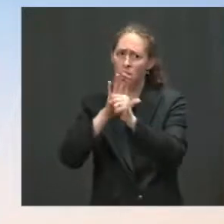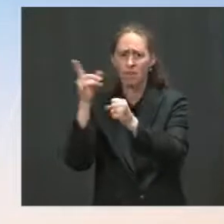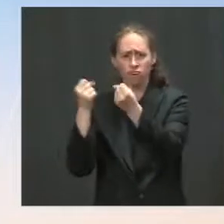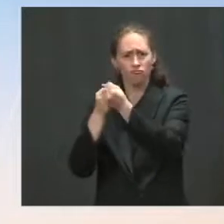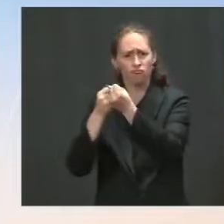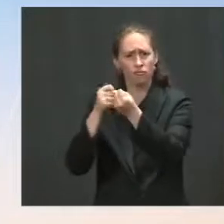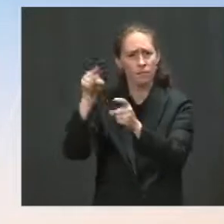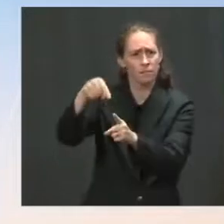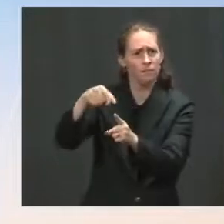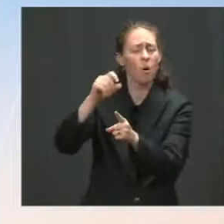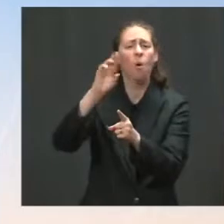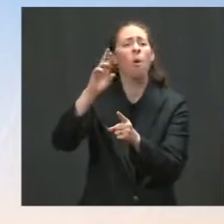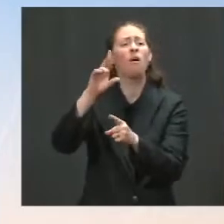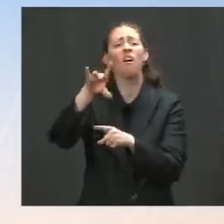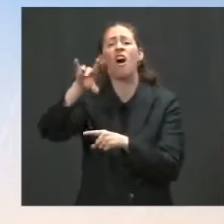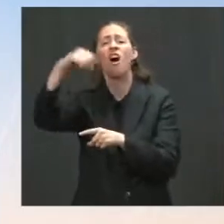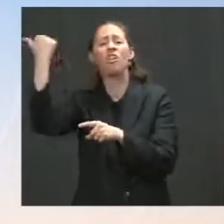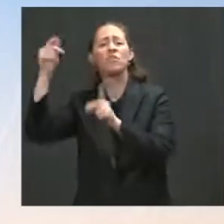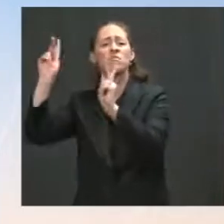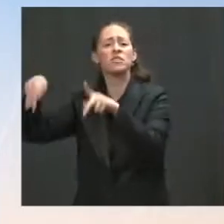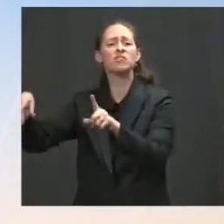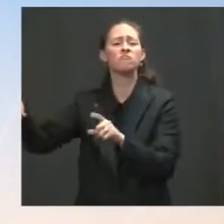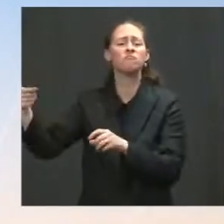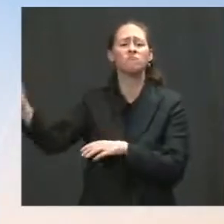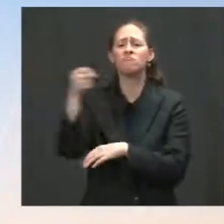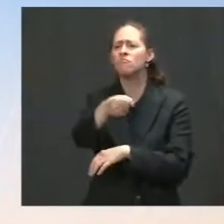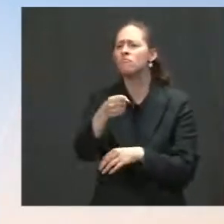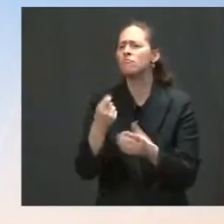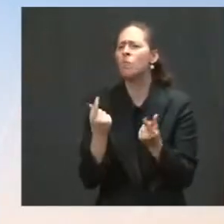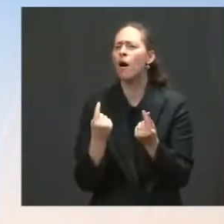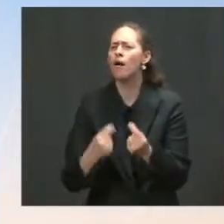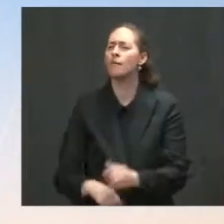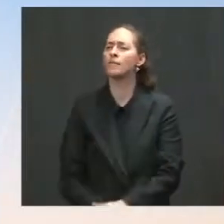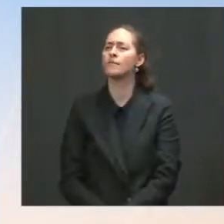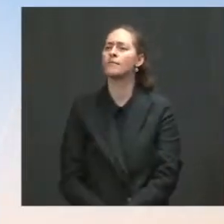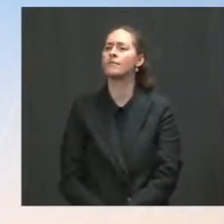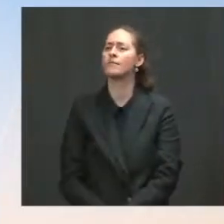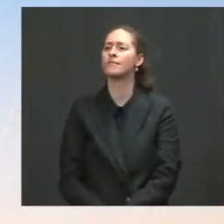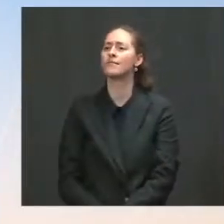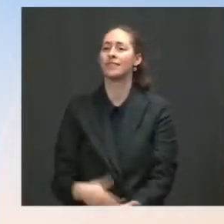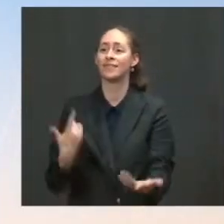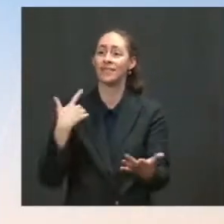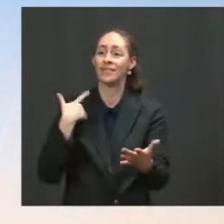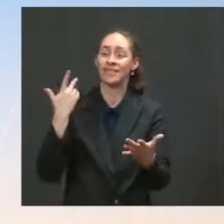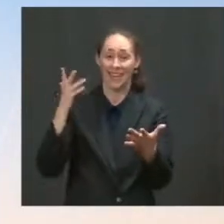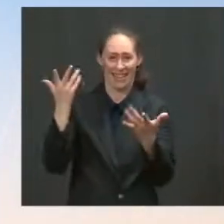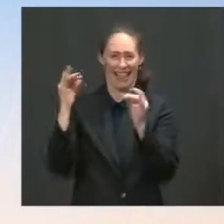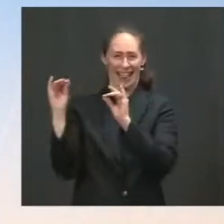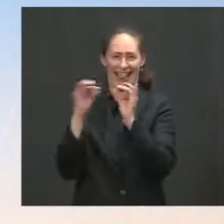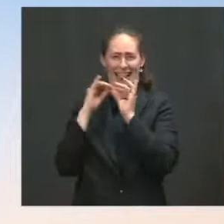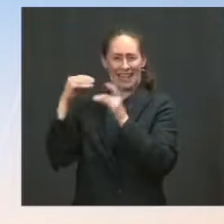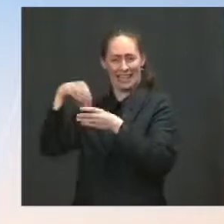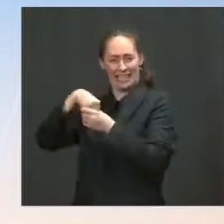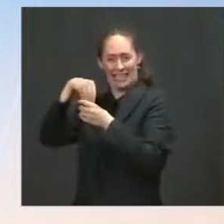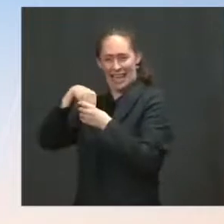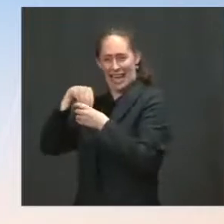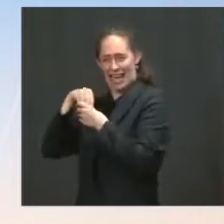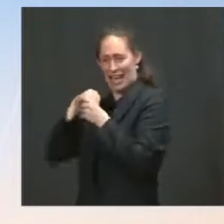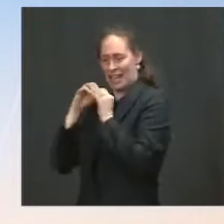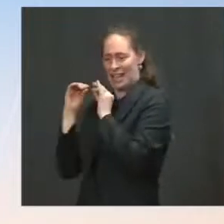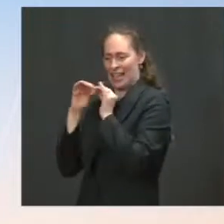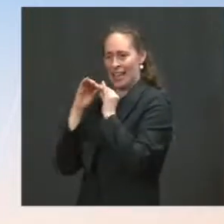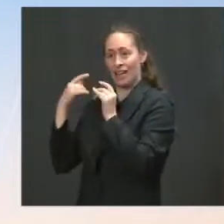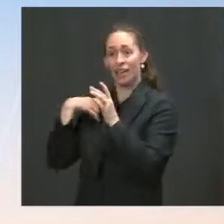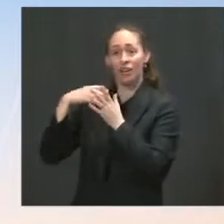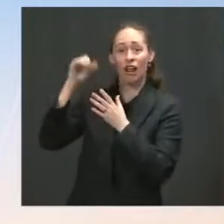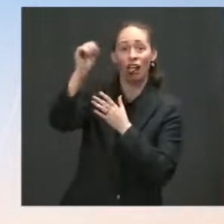point? Well, I'm not going to read out private conversations with members of Congress, but I will tell you that we knew this wouldn't be